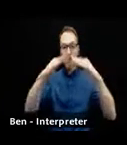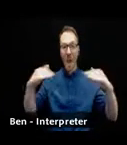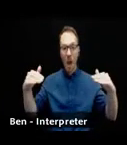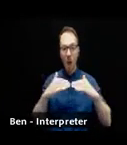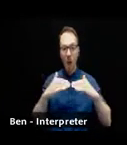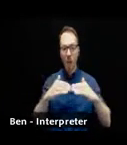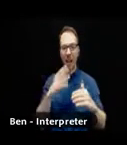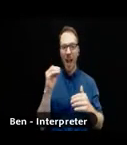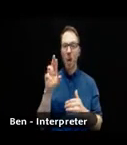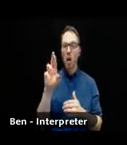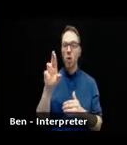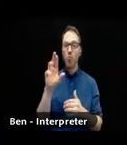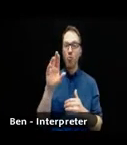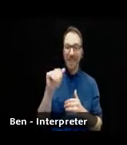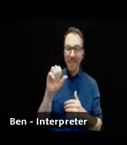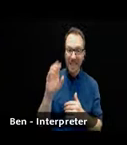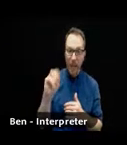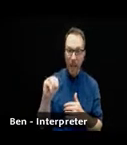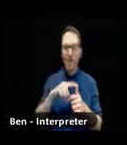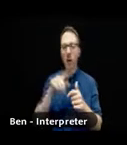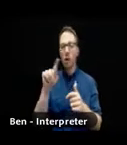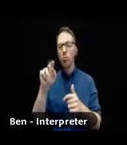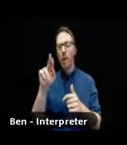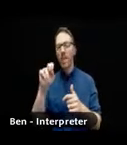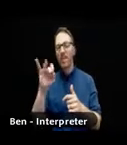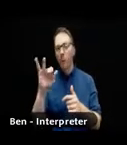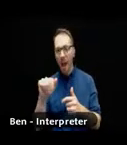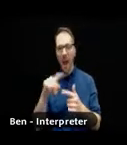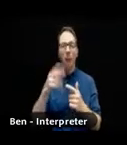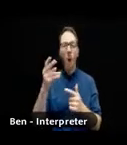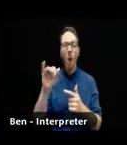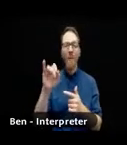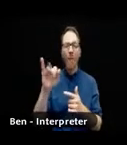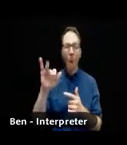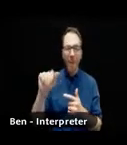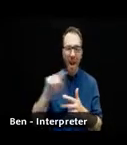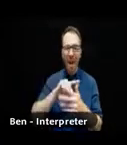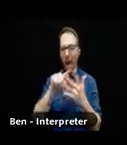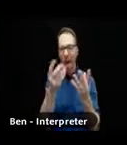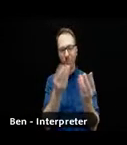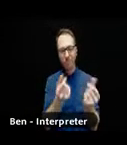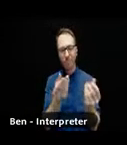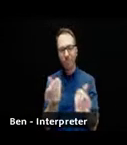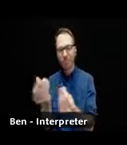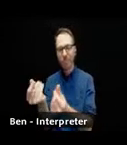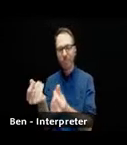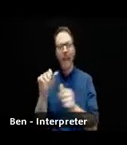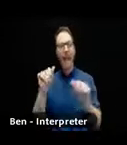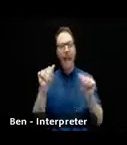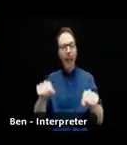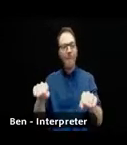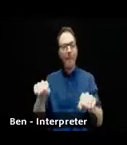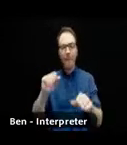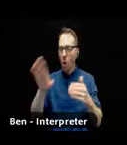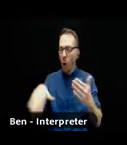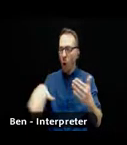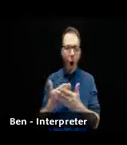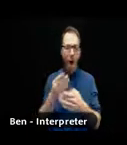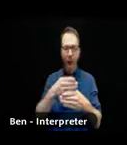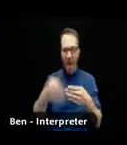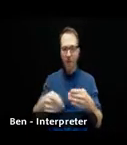is over and transphobia and homophobia and all of it, ableism, until all of it ends, we have